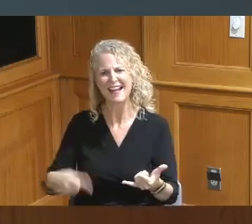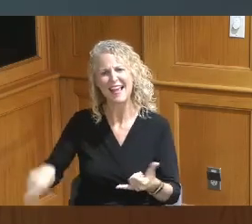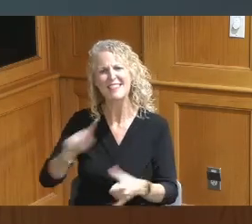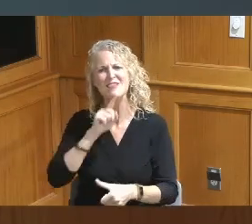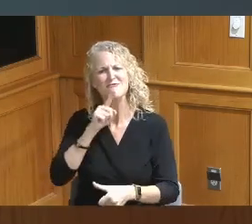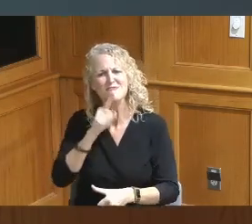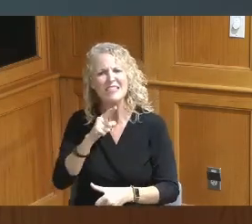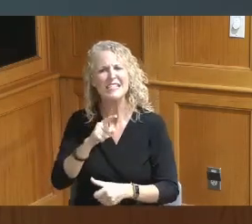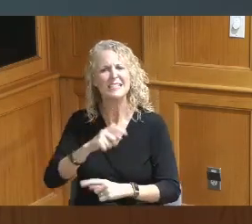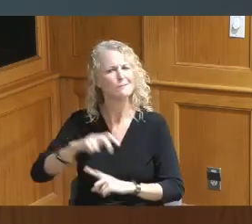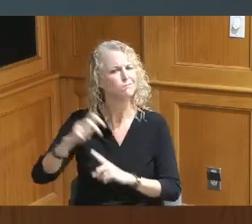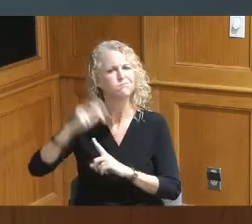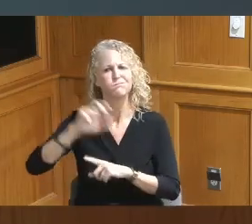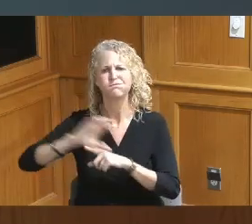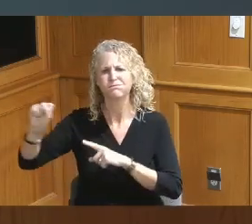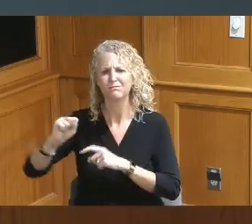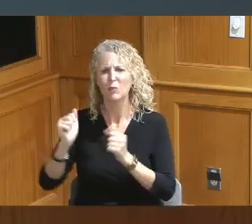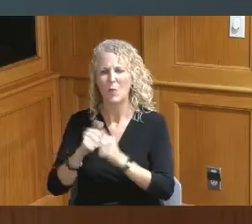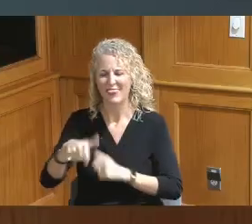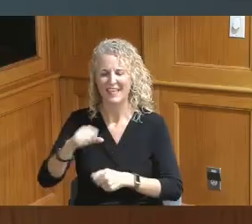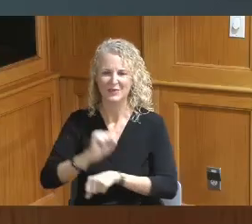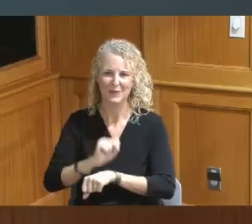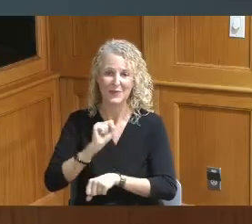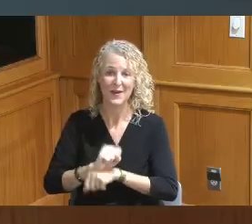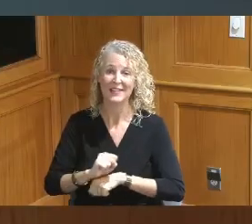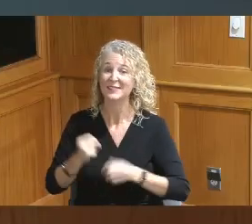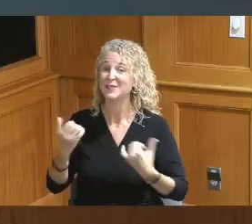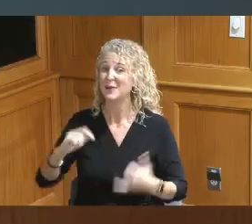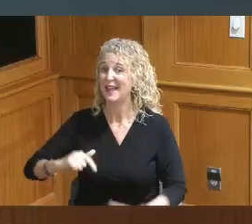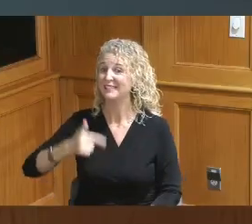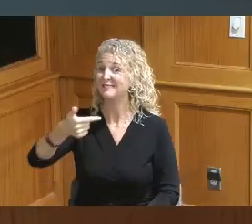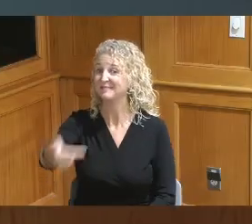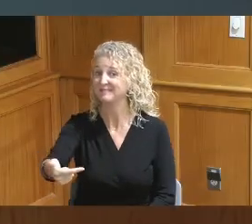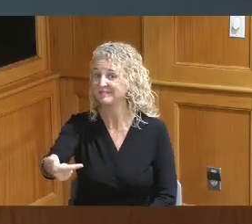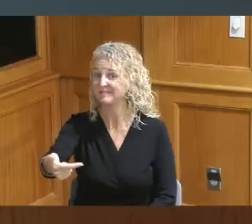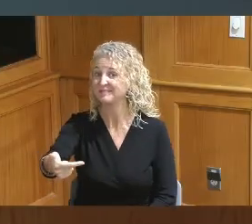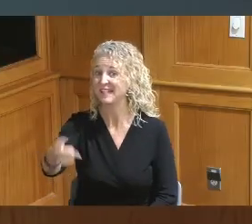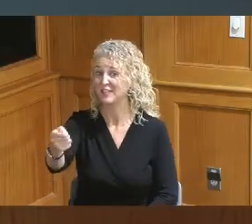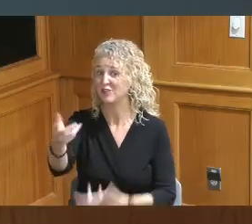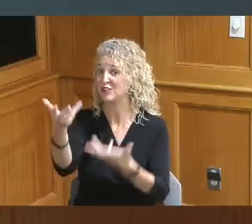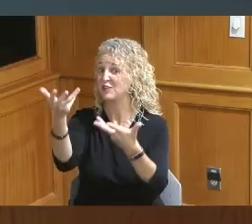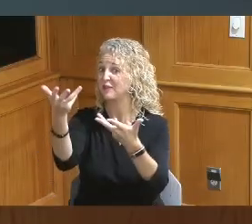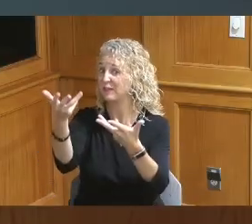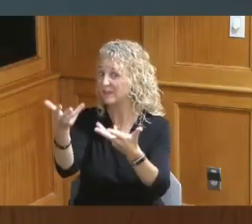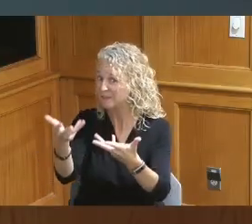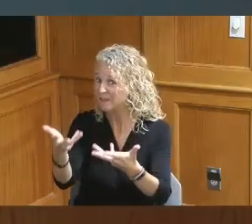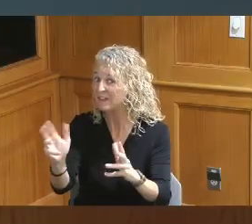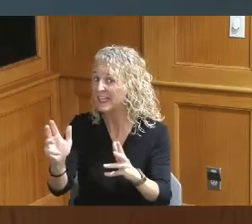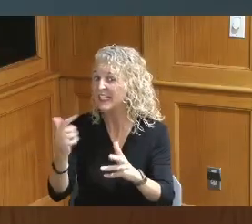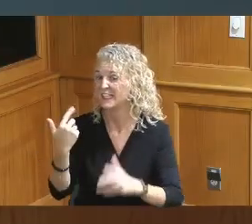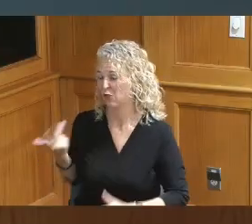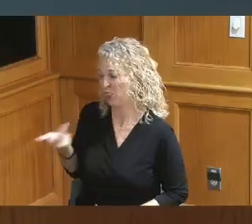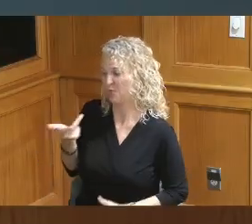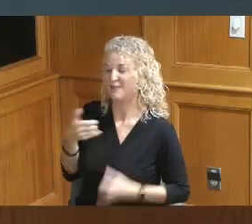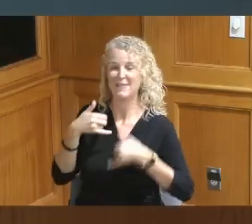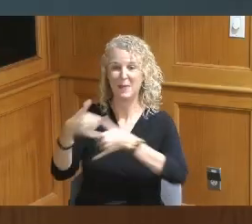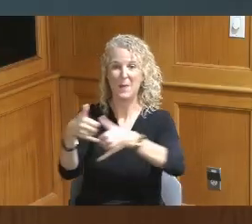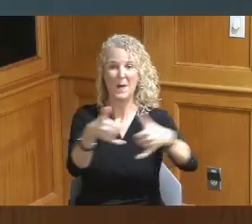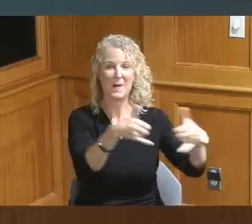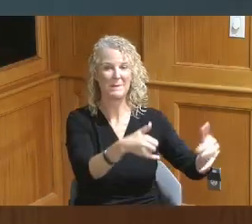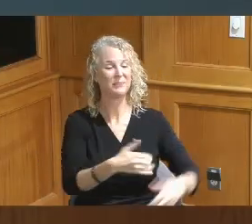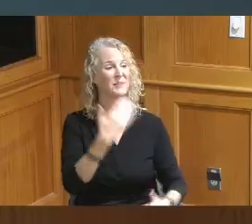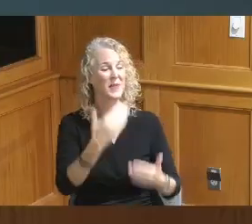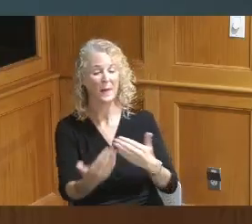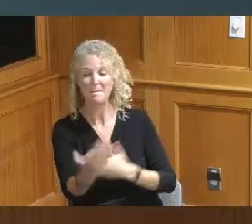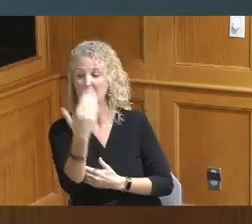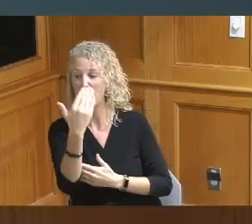extra mile, contributing to the work. So I'm going to kick it to you, and then after your presentation, we'll do those awards. Yes.